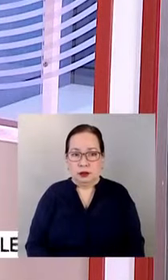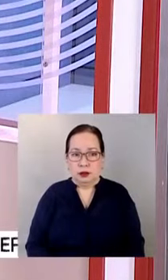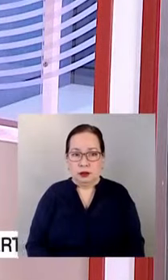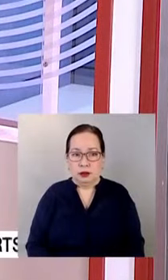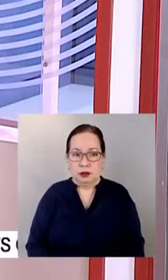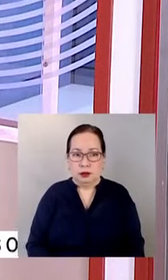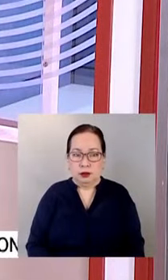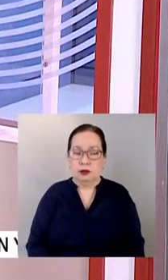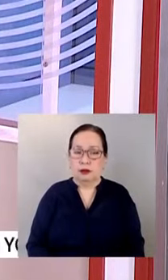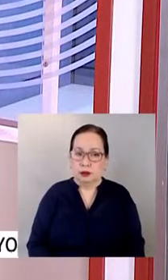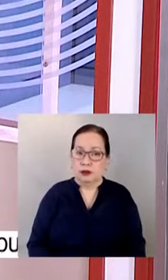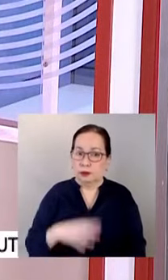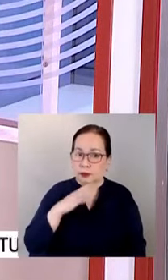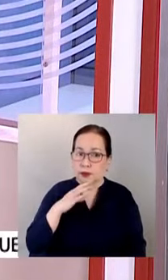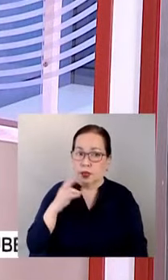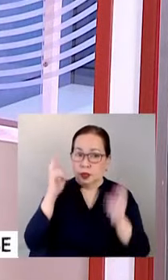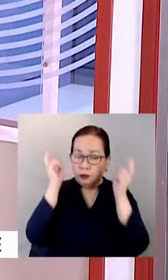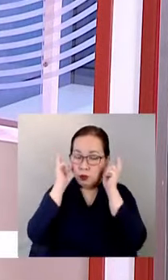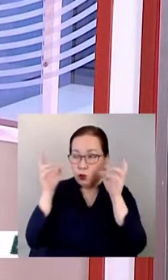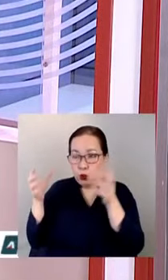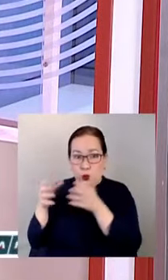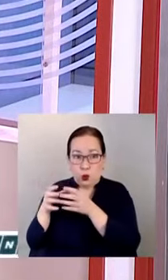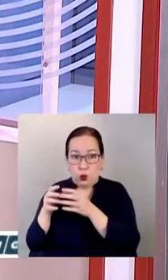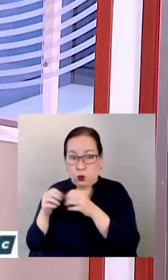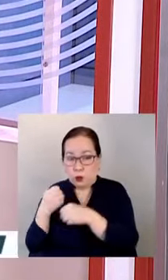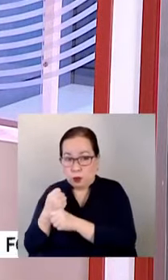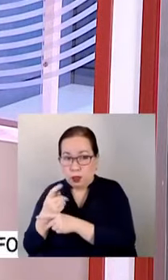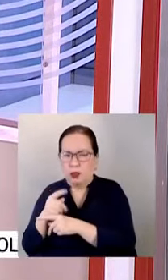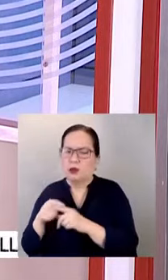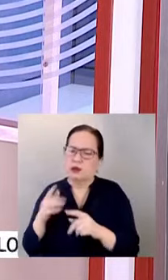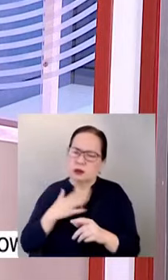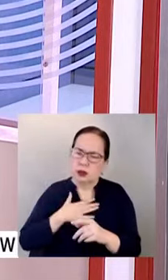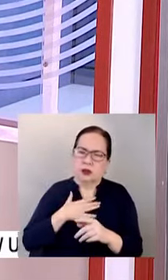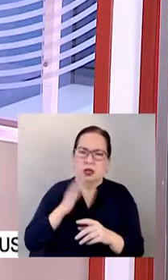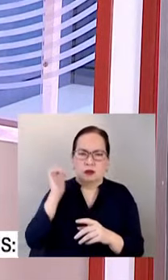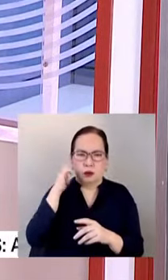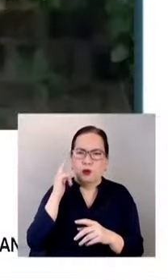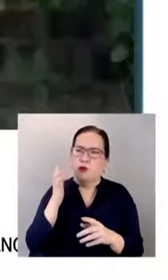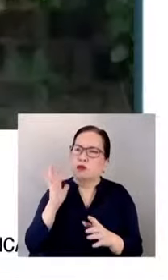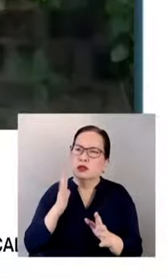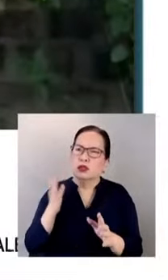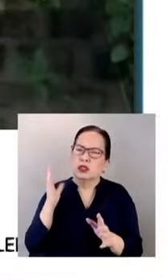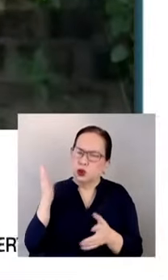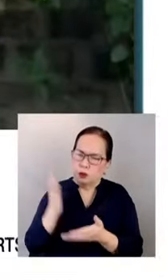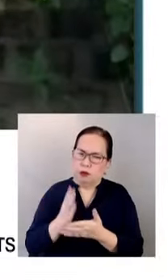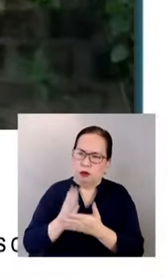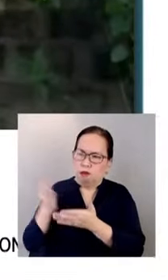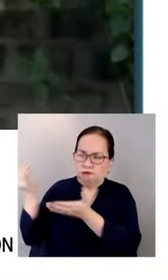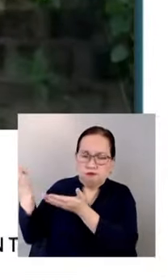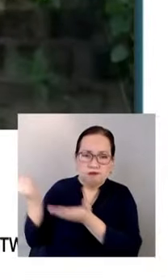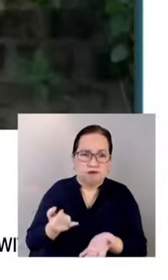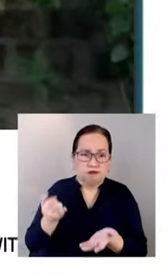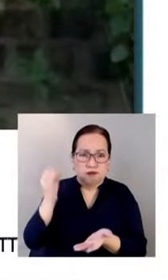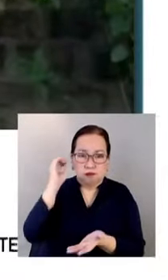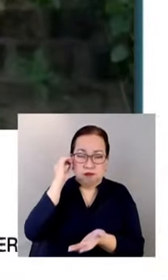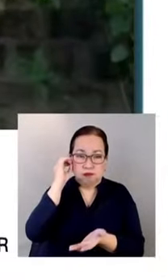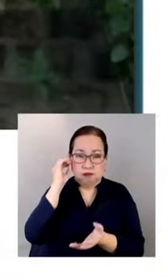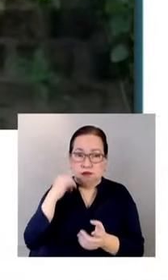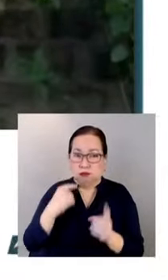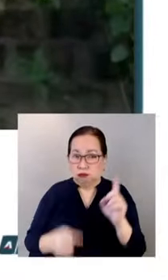A vegetable producers group says the Philippine government should not push through with its plan to import onions. Eric Alvarez, board director of a